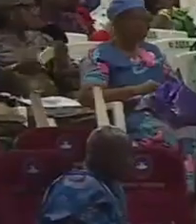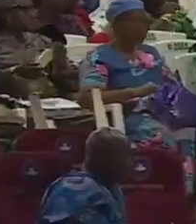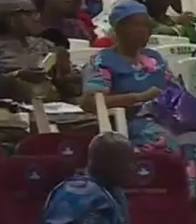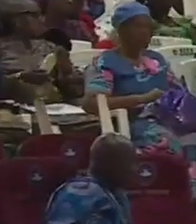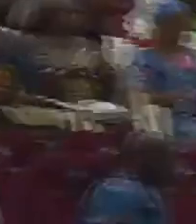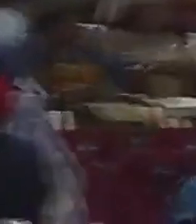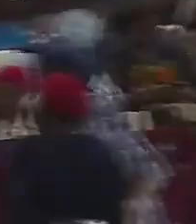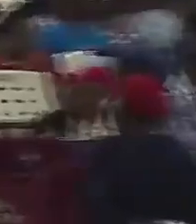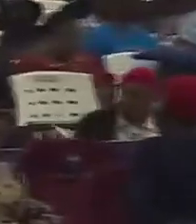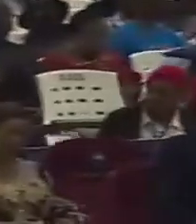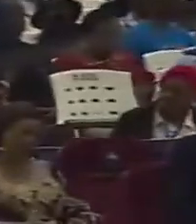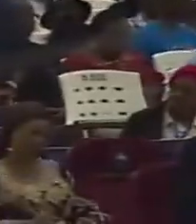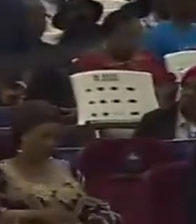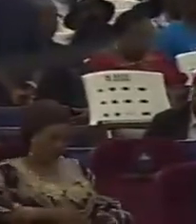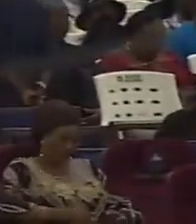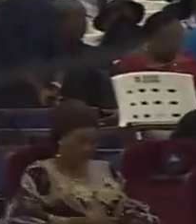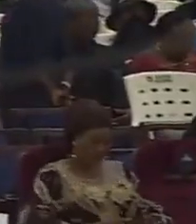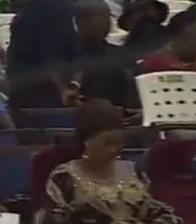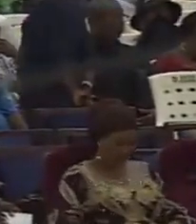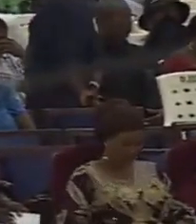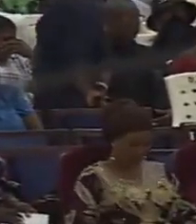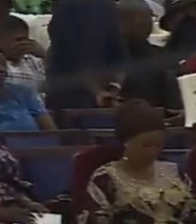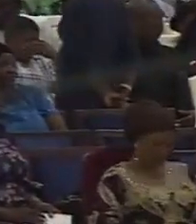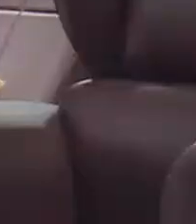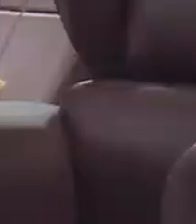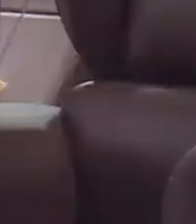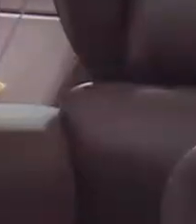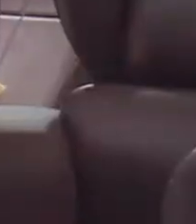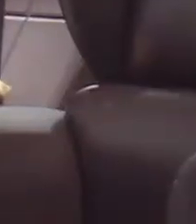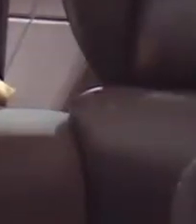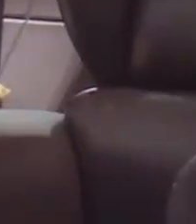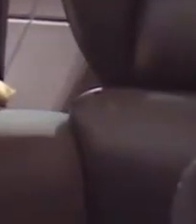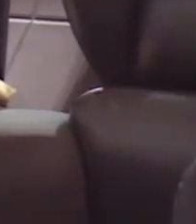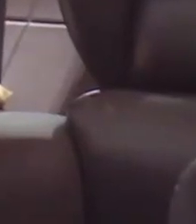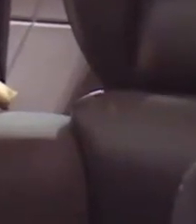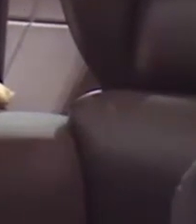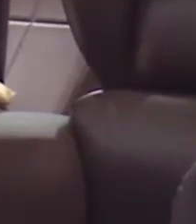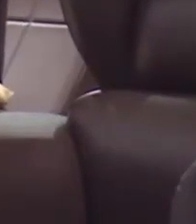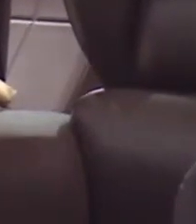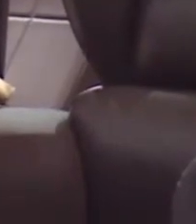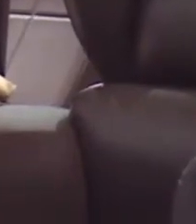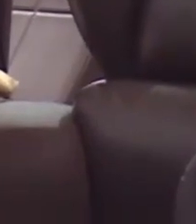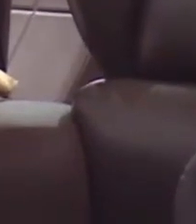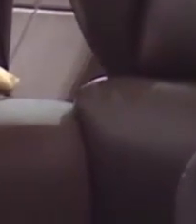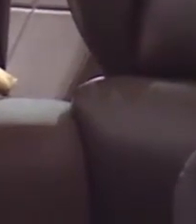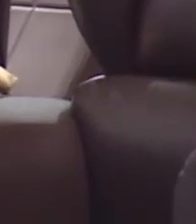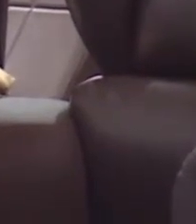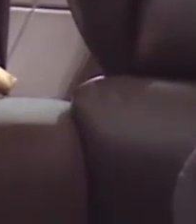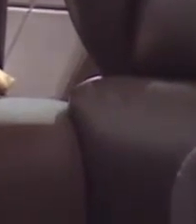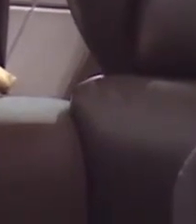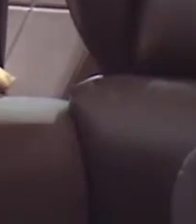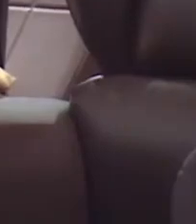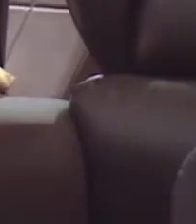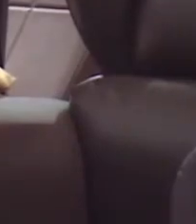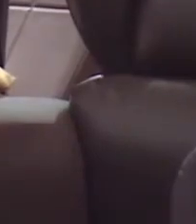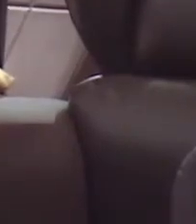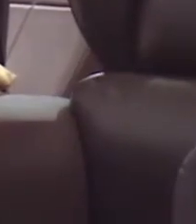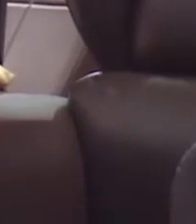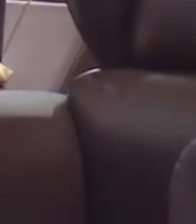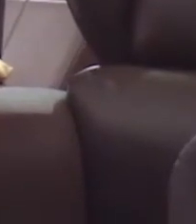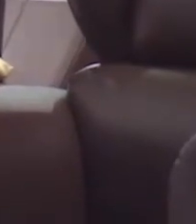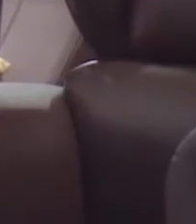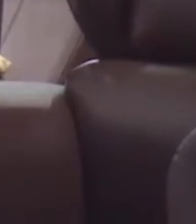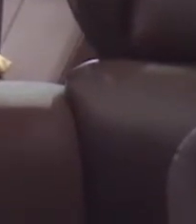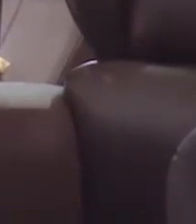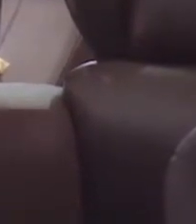sirs and ma, for nurturing us and for allowing us in